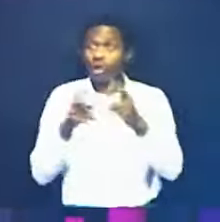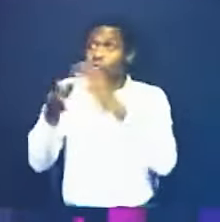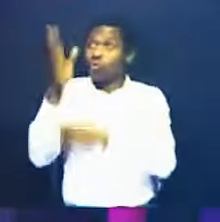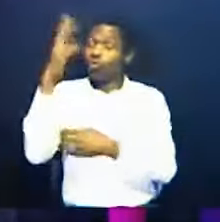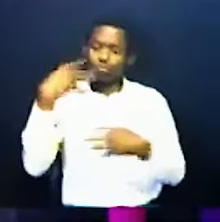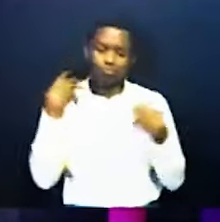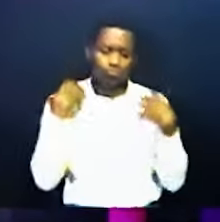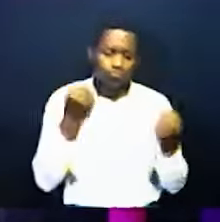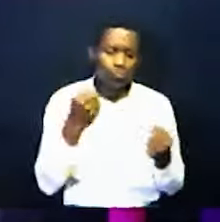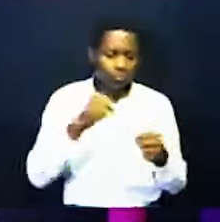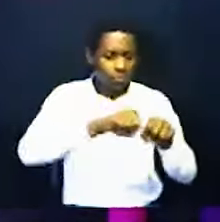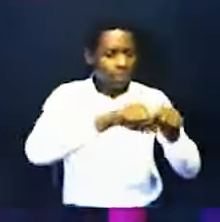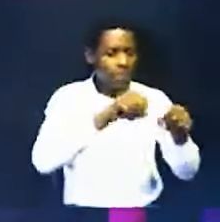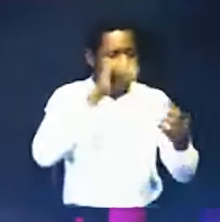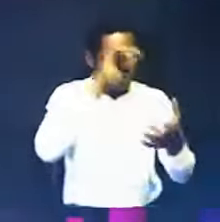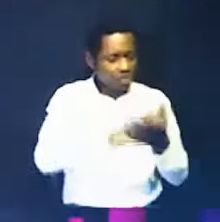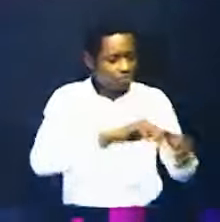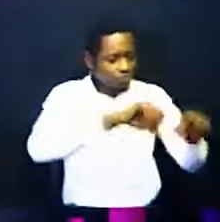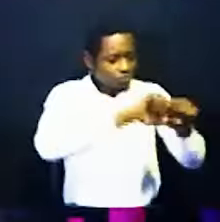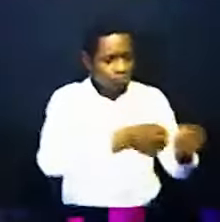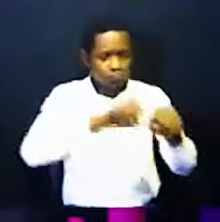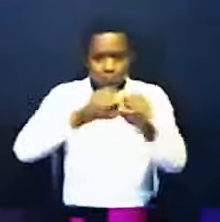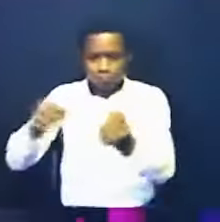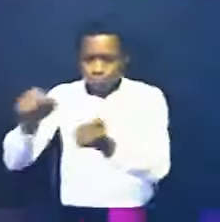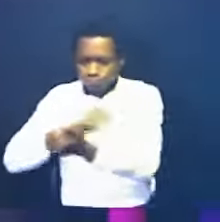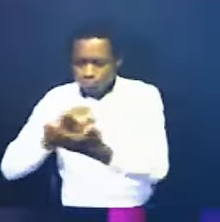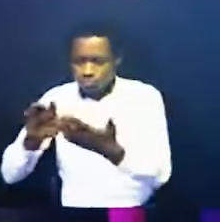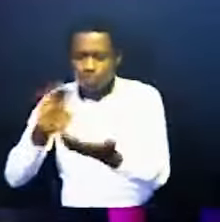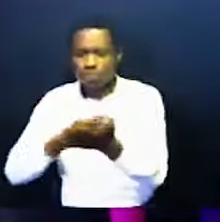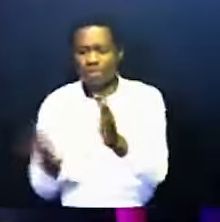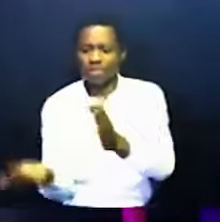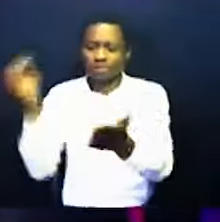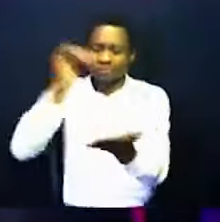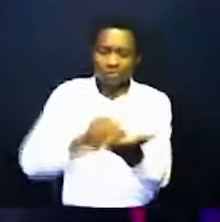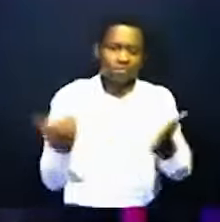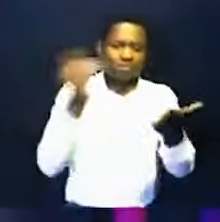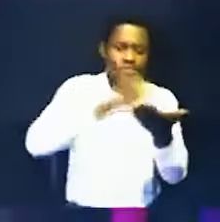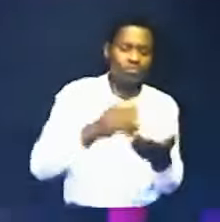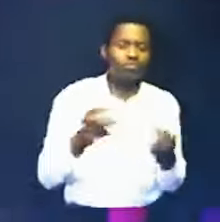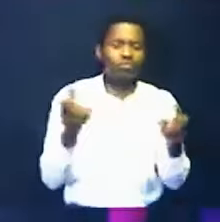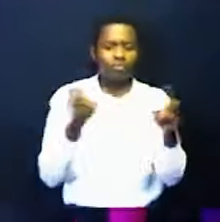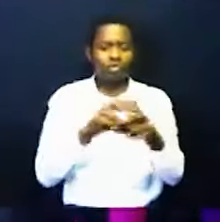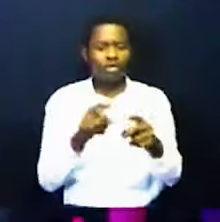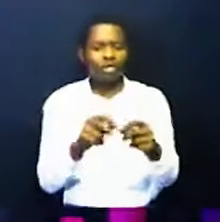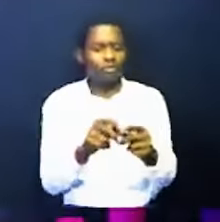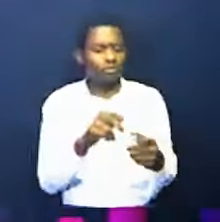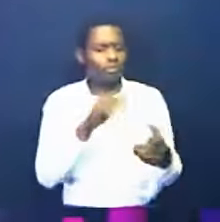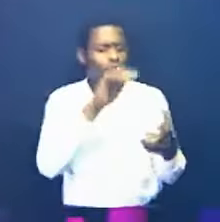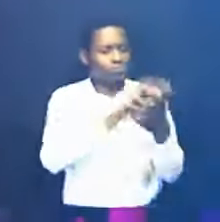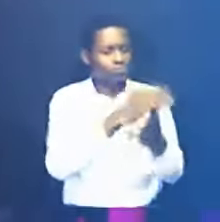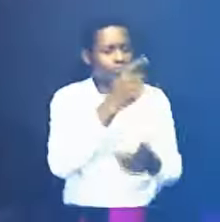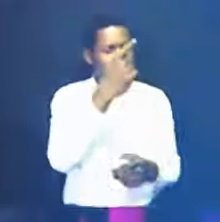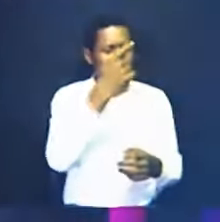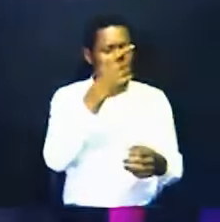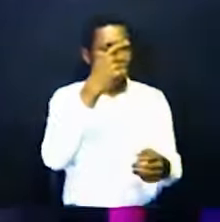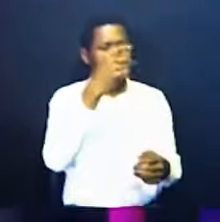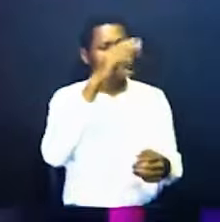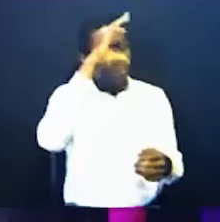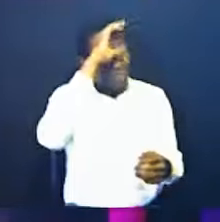marriages. That God will turn couples' mind and hearts back to himself, God,